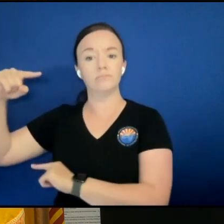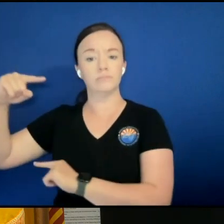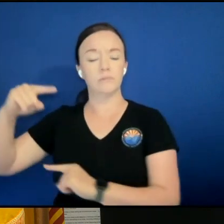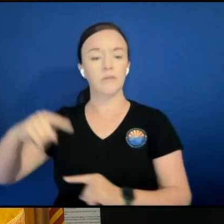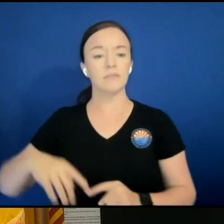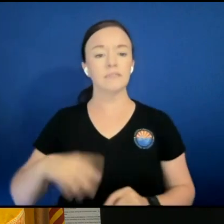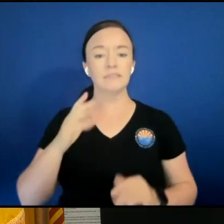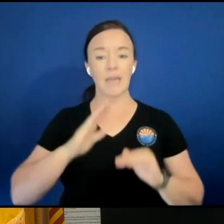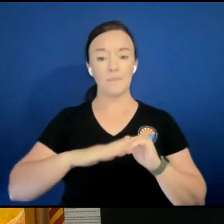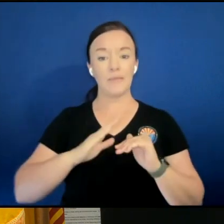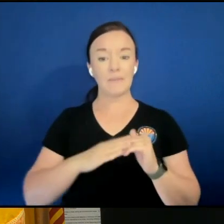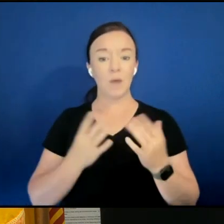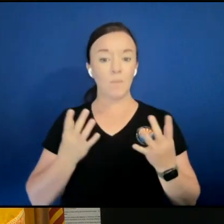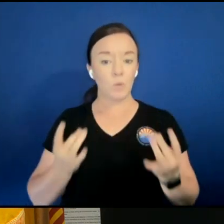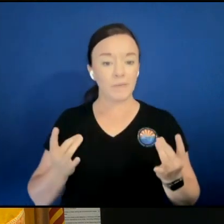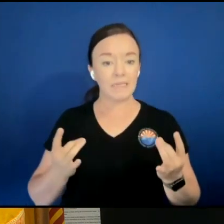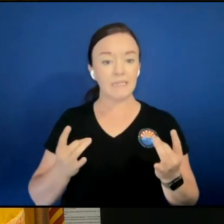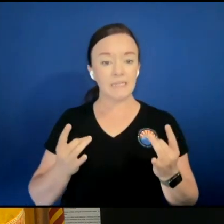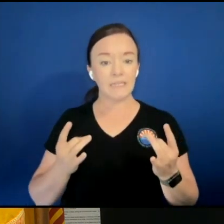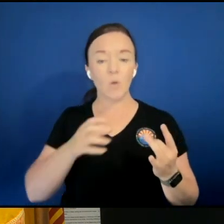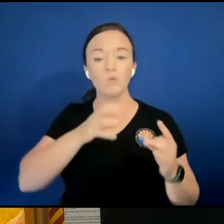minimum humidities